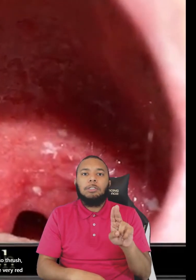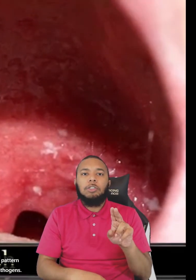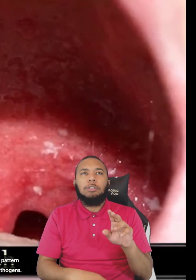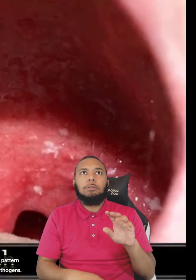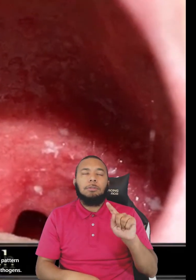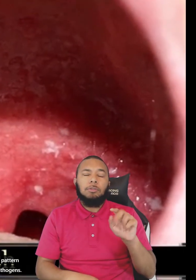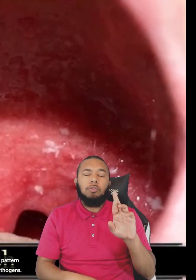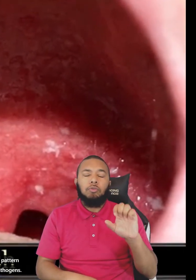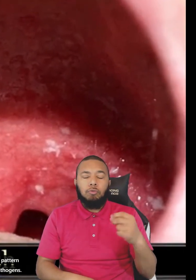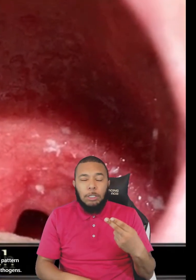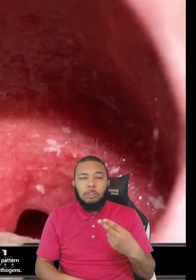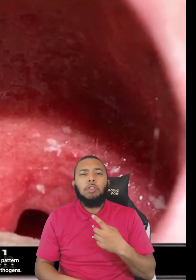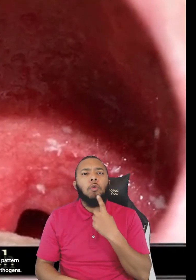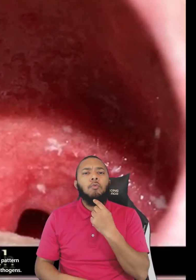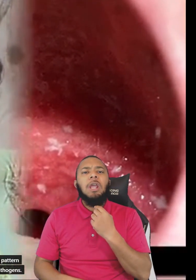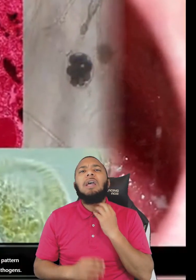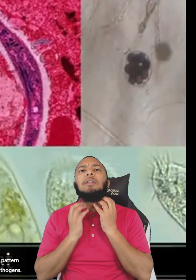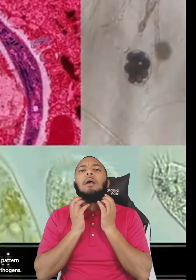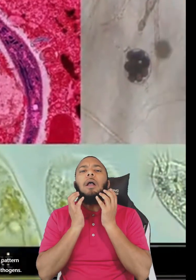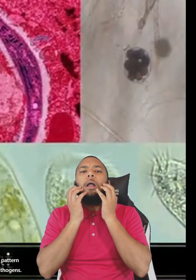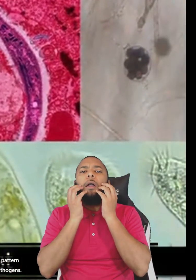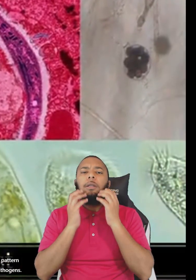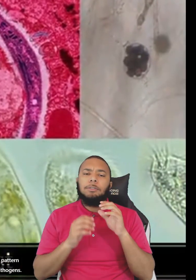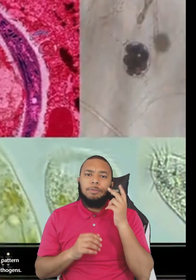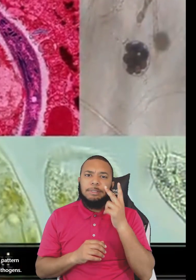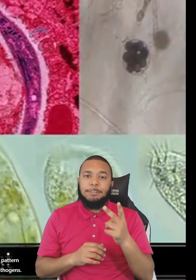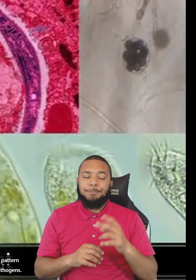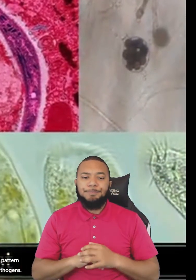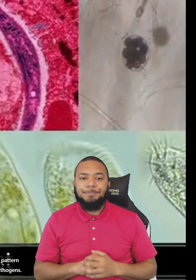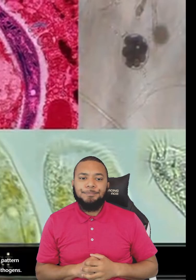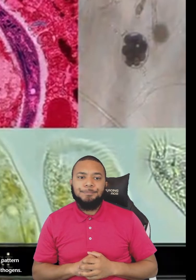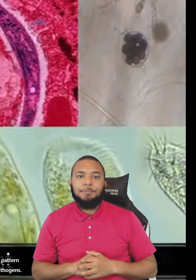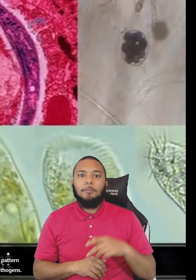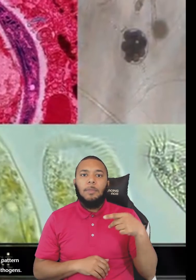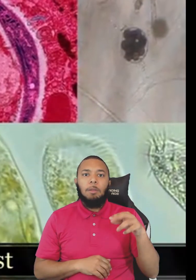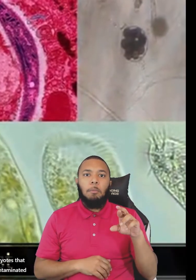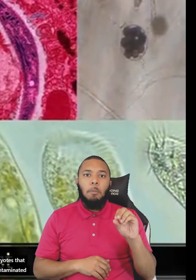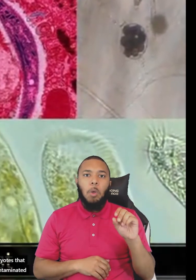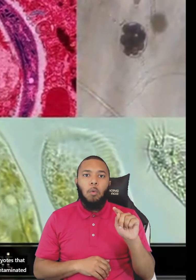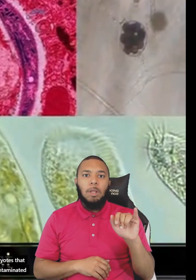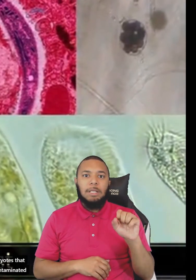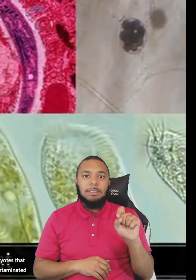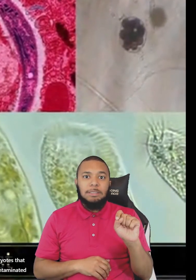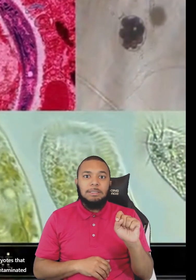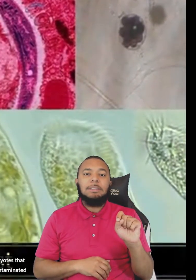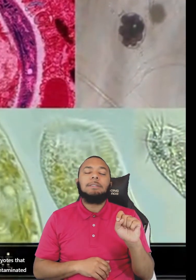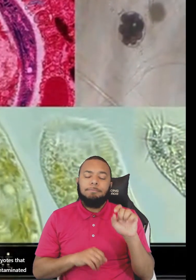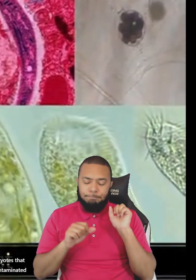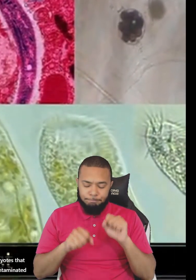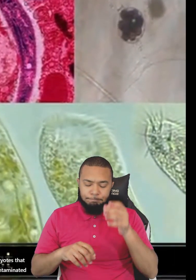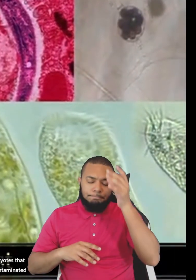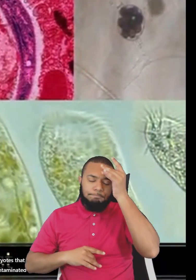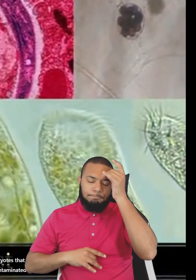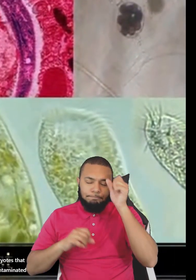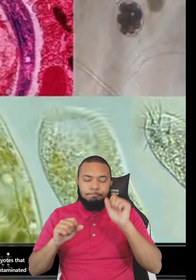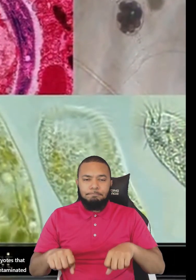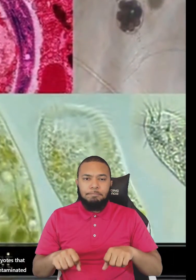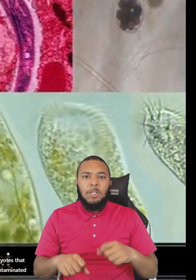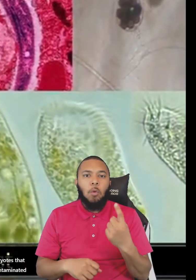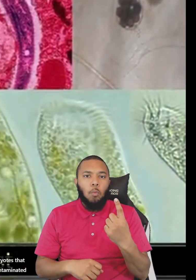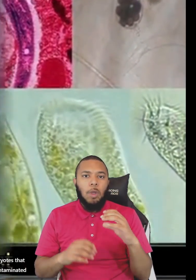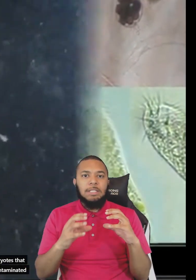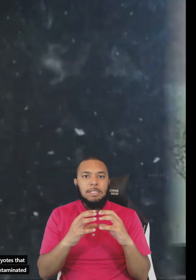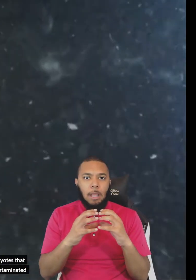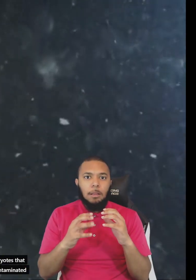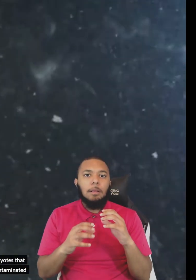very red and have kind of a distinct pattern there. Protists can also be pathogens. These are single-celled eukaryotes that can